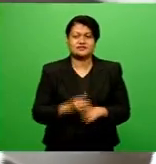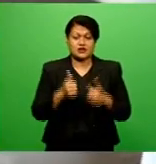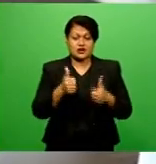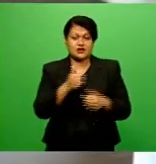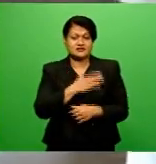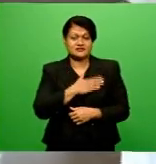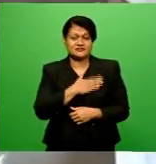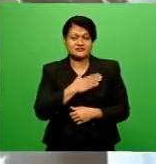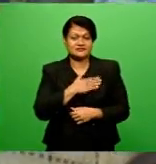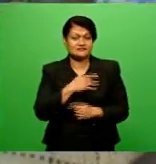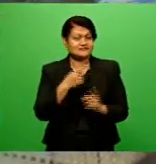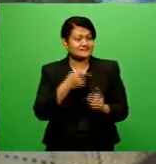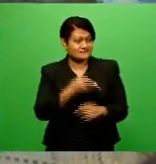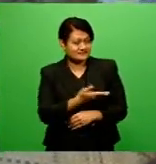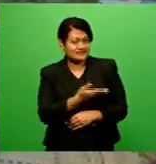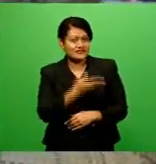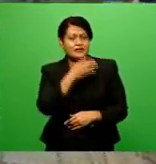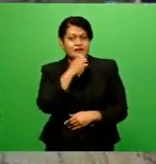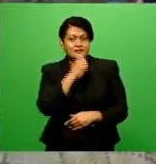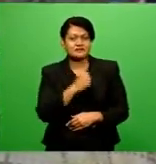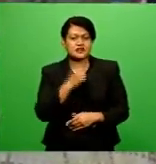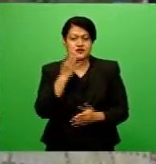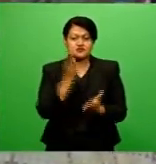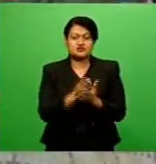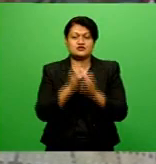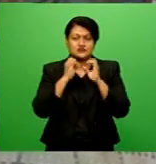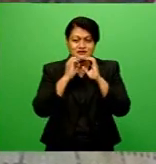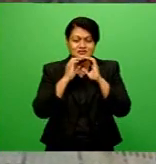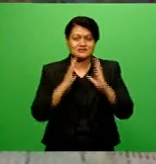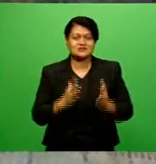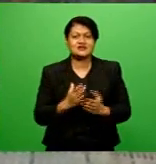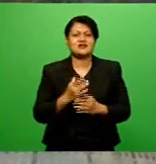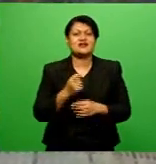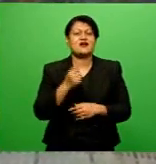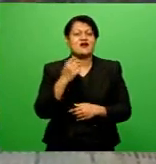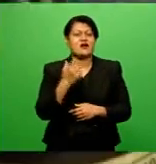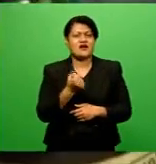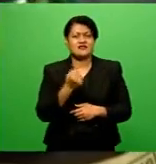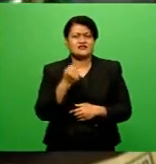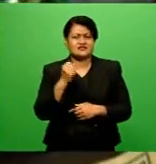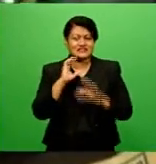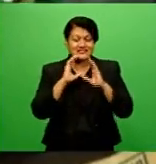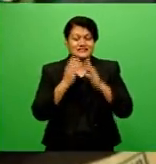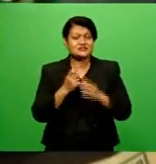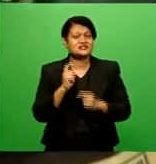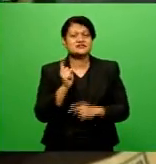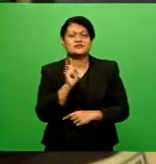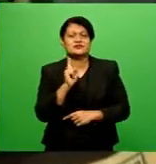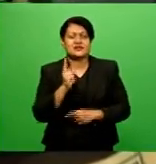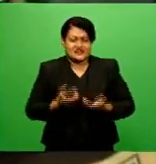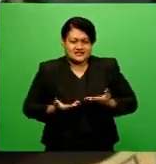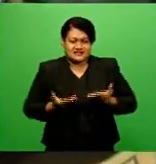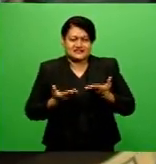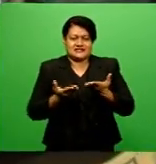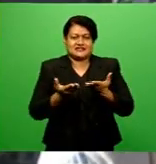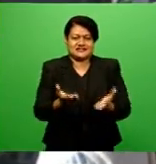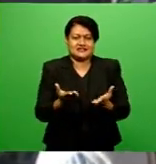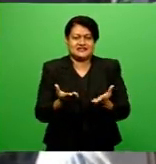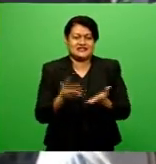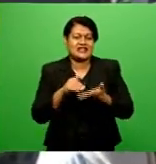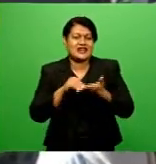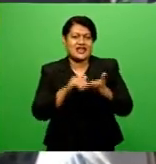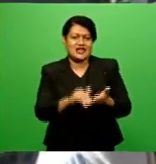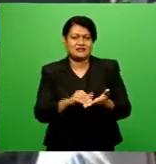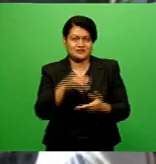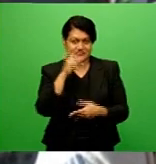Sayasi Nambuta says the true spirit of Christmas is giving, something that is ingrained in the nature of Fijians.